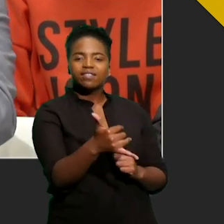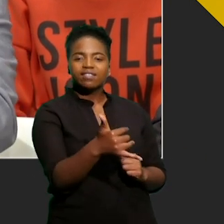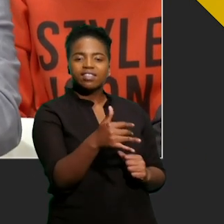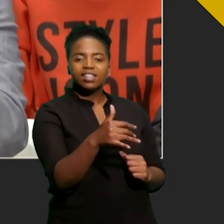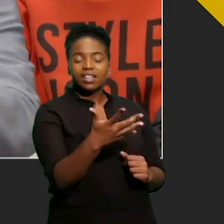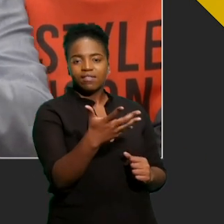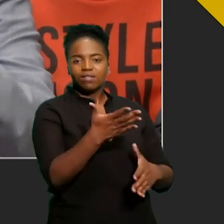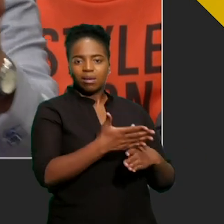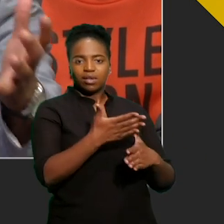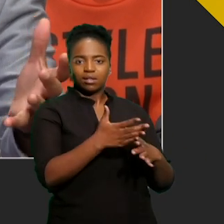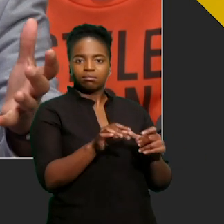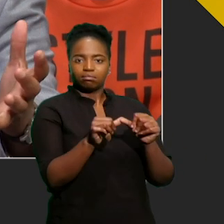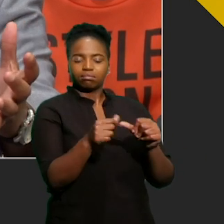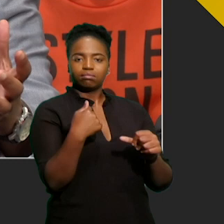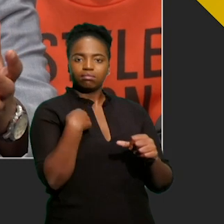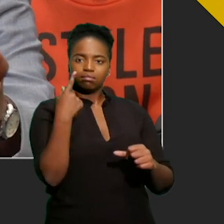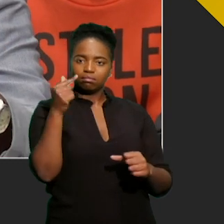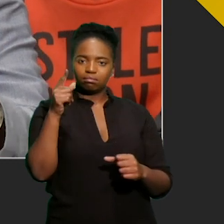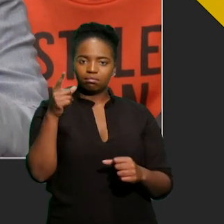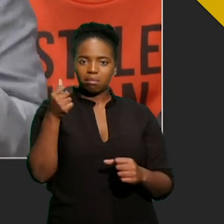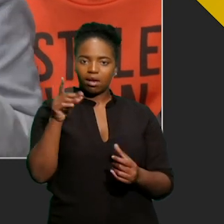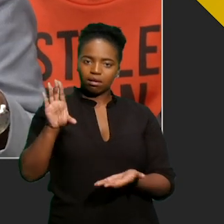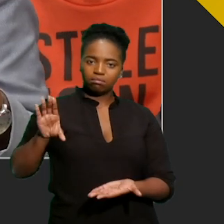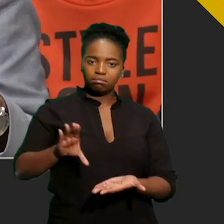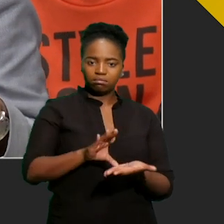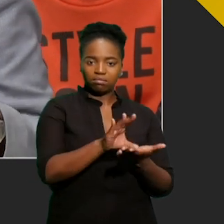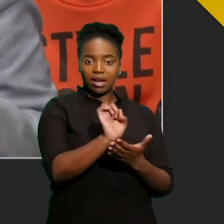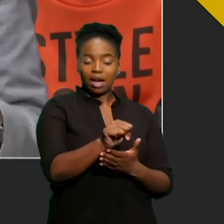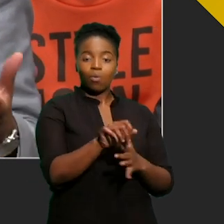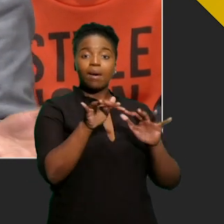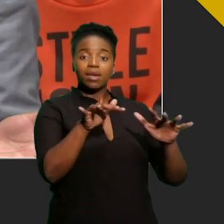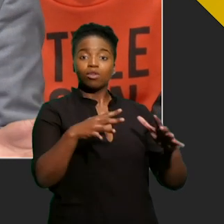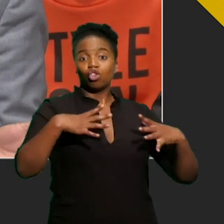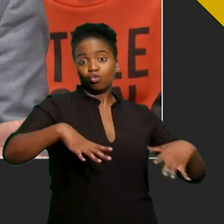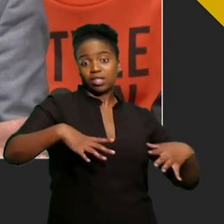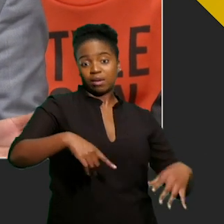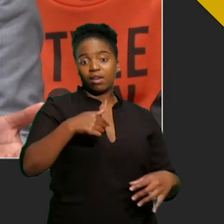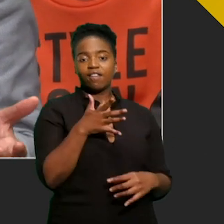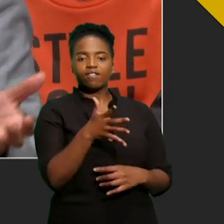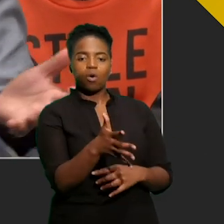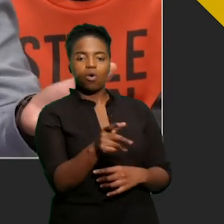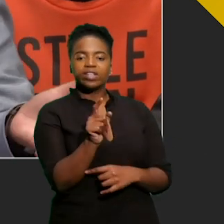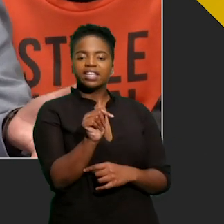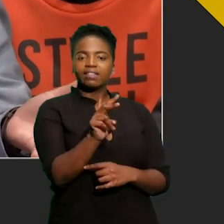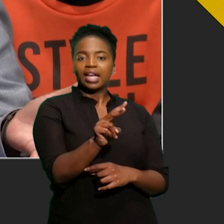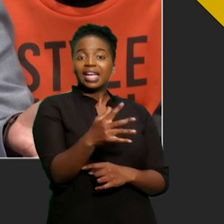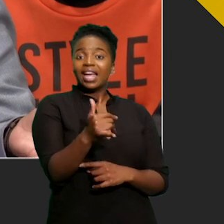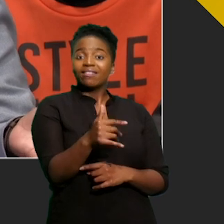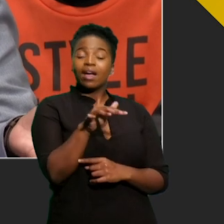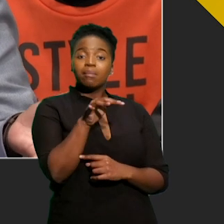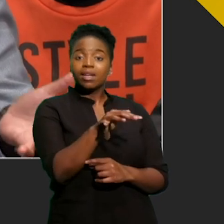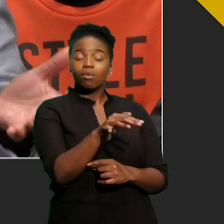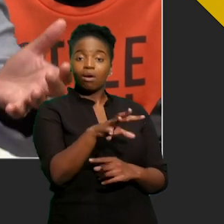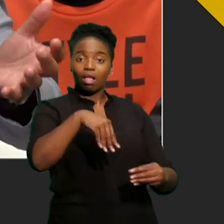become prominent, you could get a sponsor, let's say, you know, like now I've got people who are addressing me for my show. So if those people get involved in a